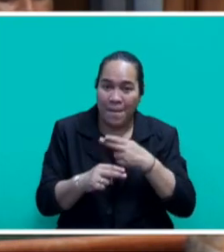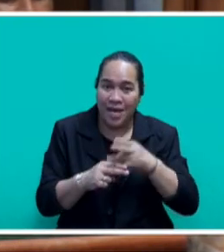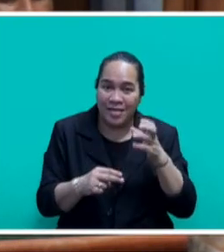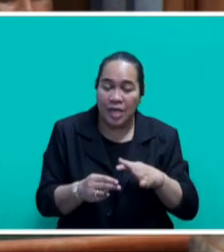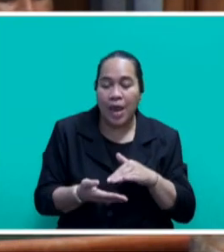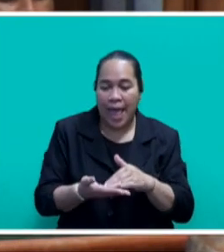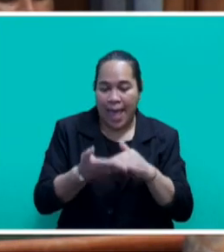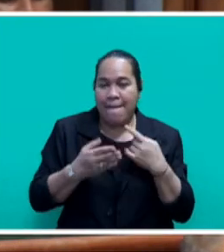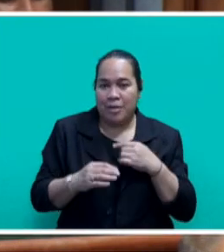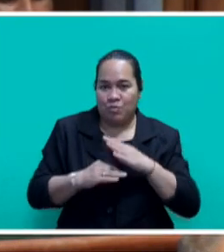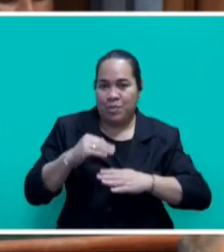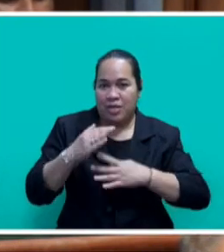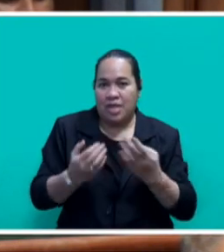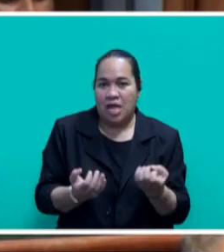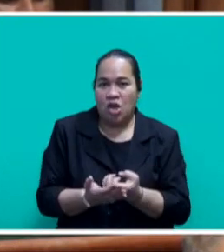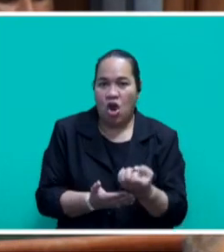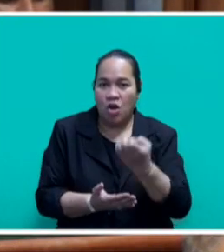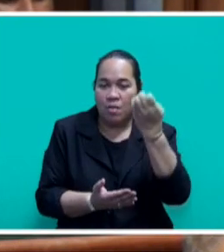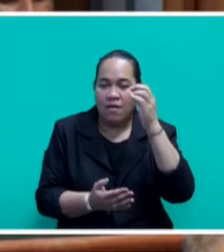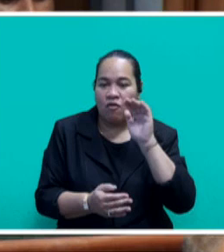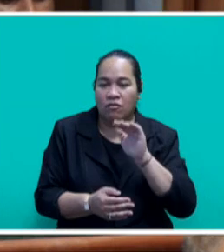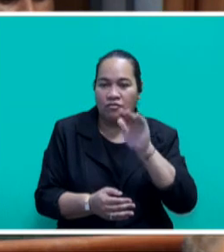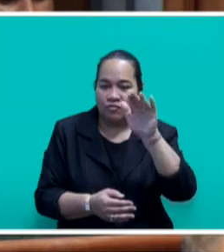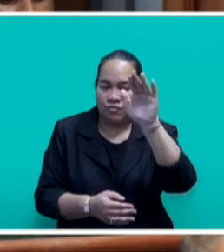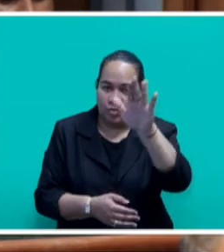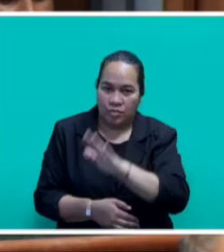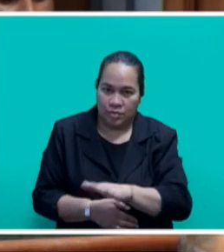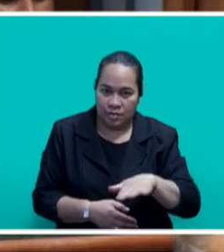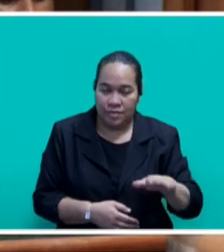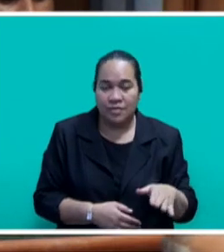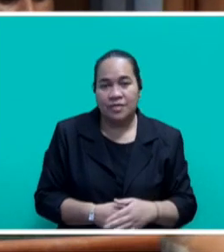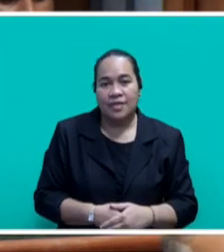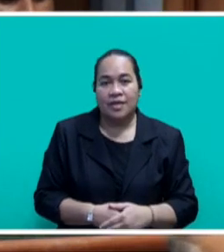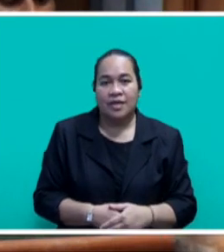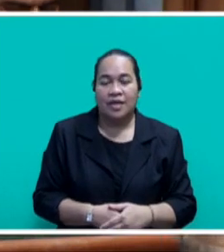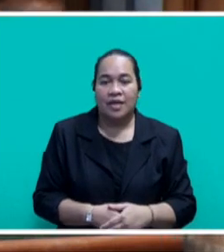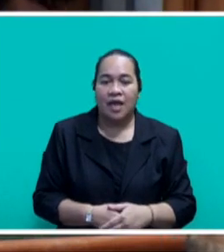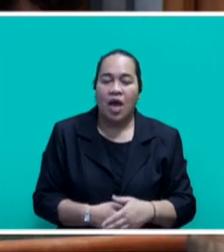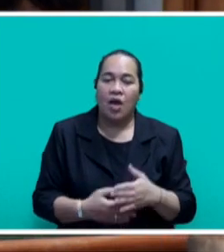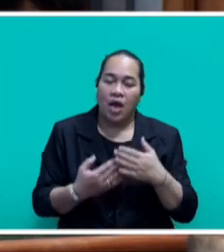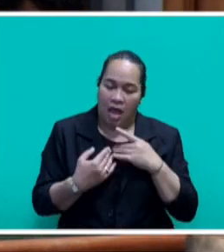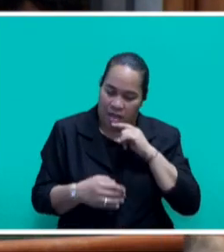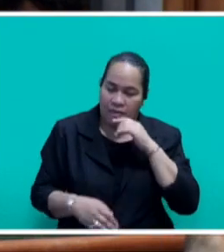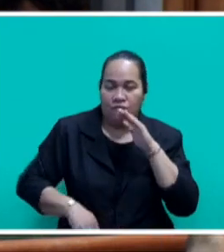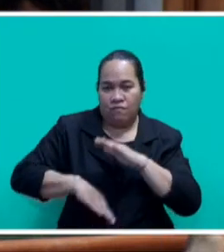our economy for our future generation. I extend my full